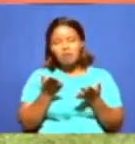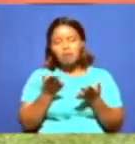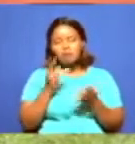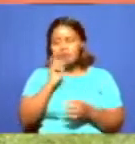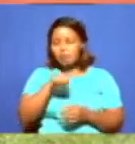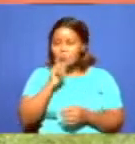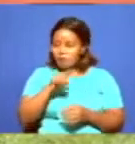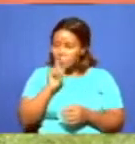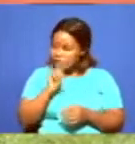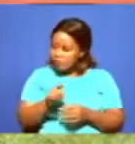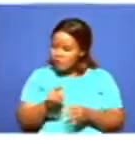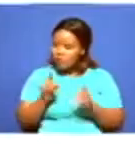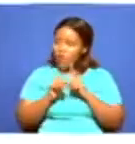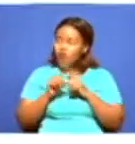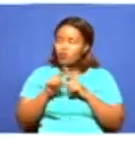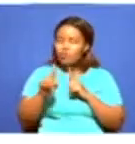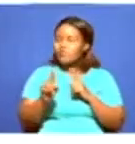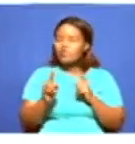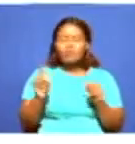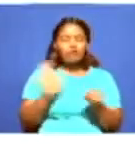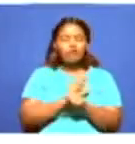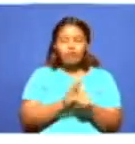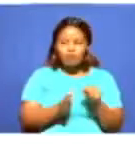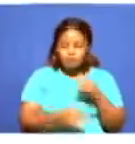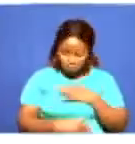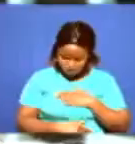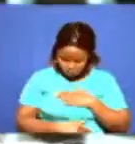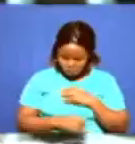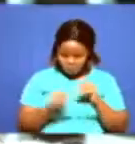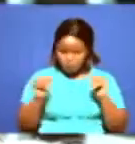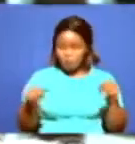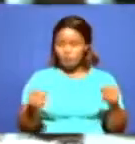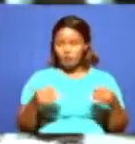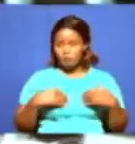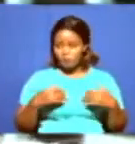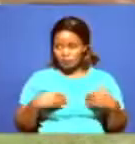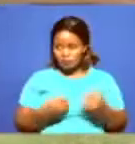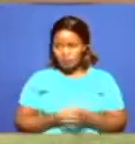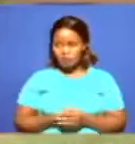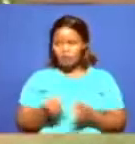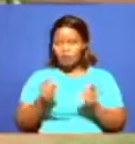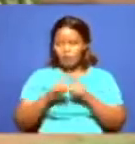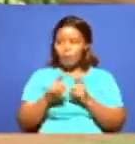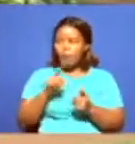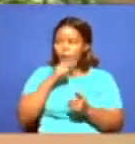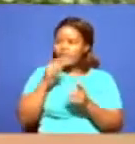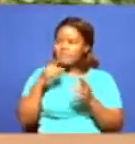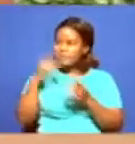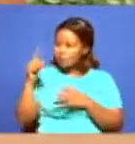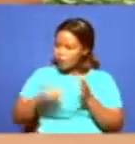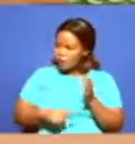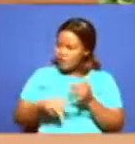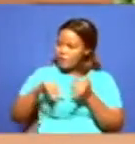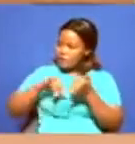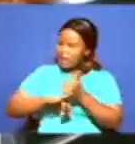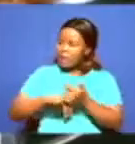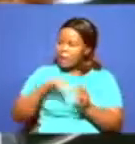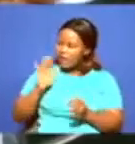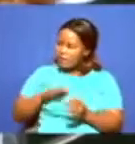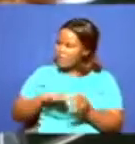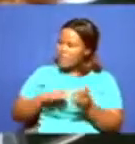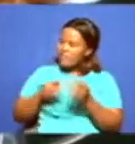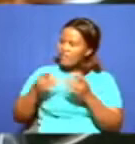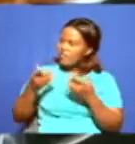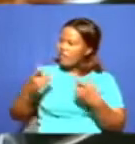you know, respect that we can give. And because of this perceived significance, Jotham says married women were not allowed to serve the dish,